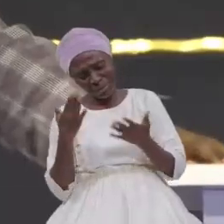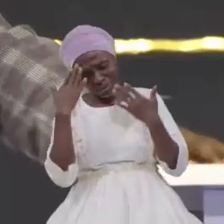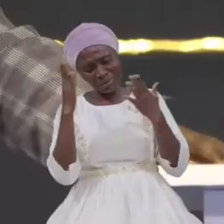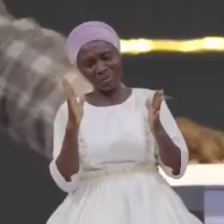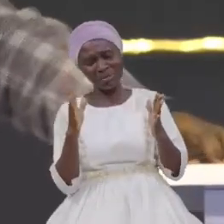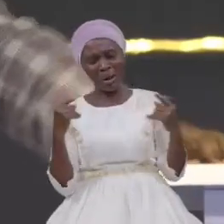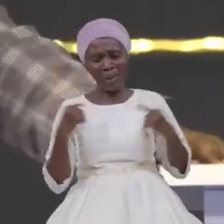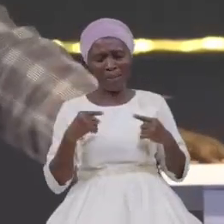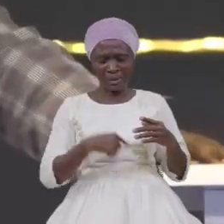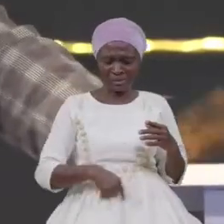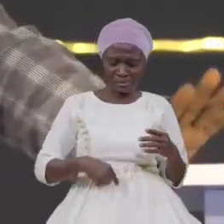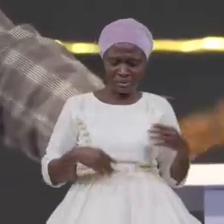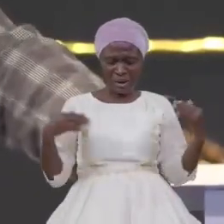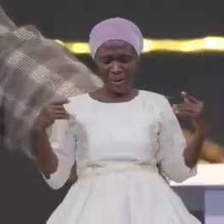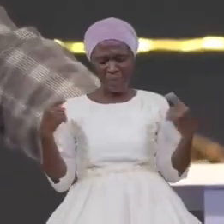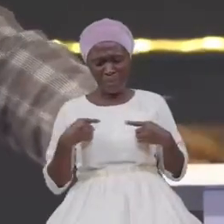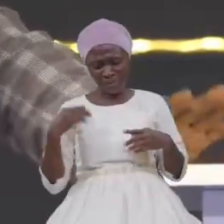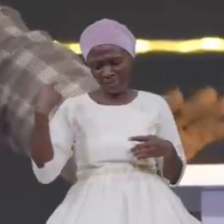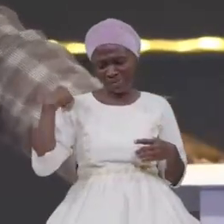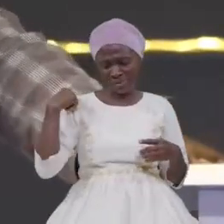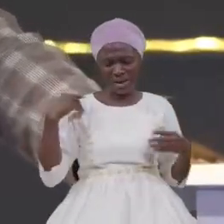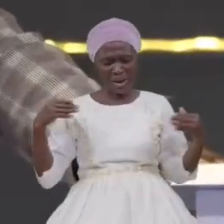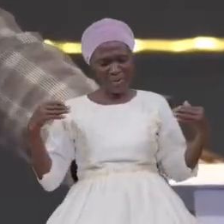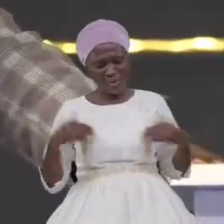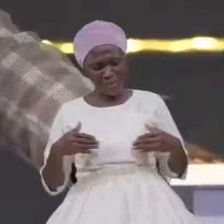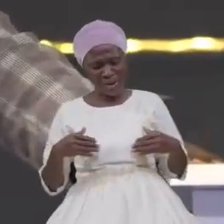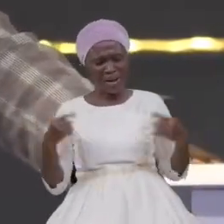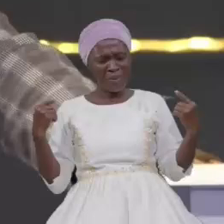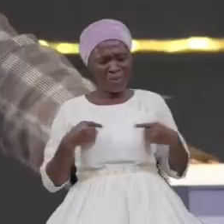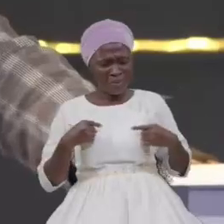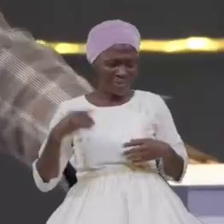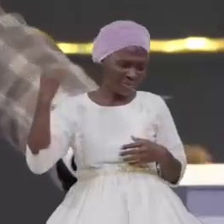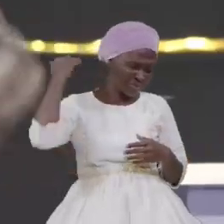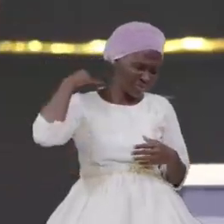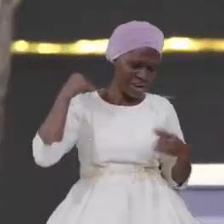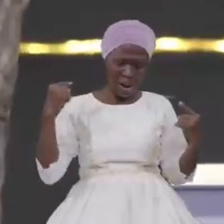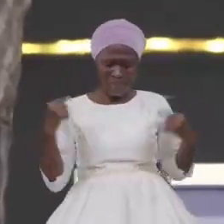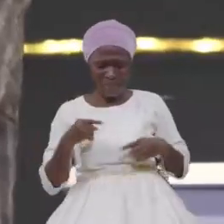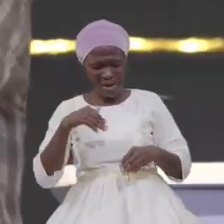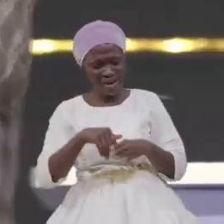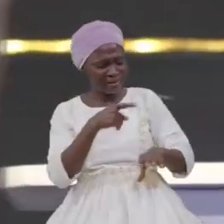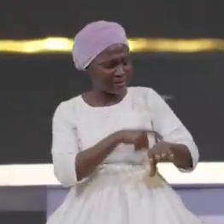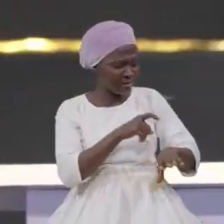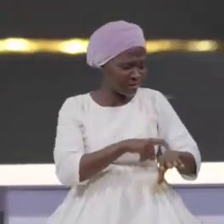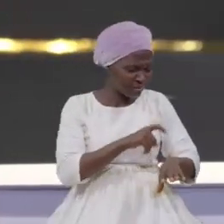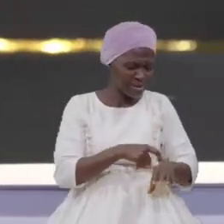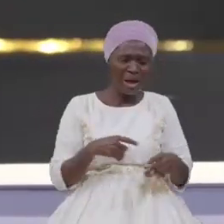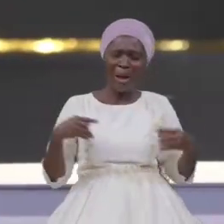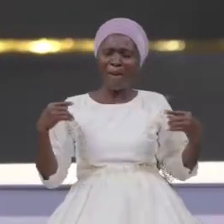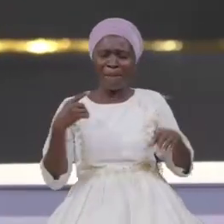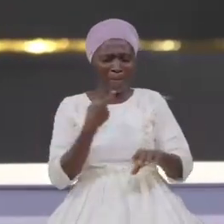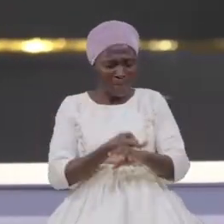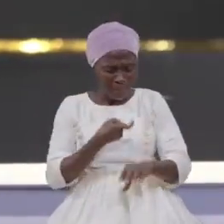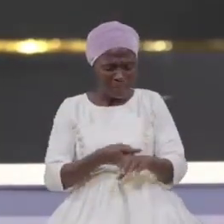the shoulders, pain in the joints, pain everywhere. Pain, I